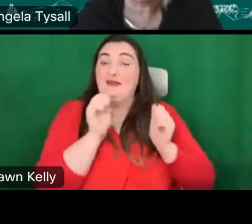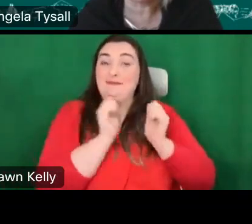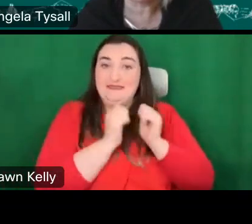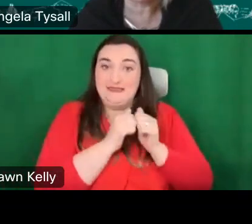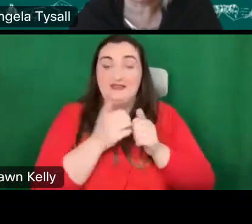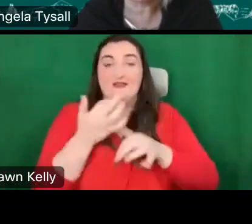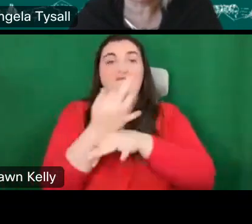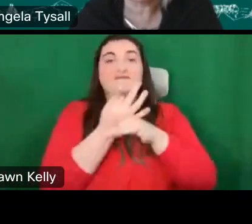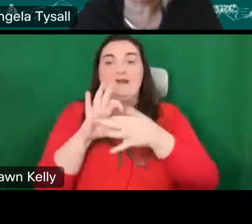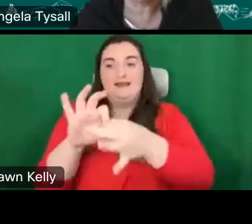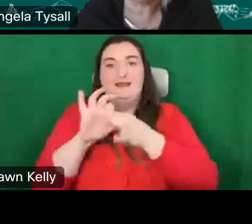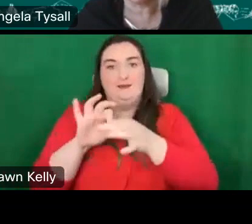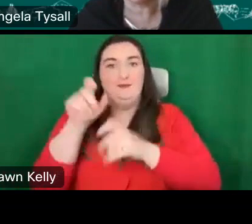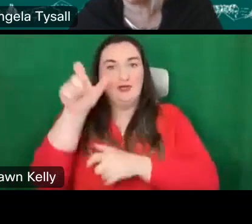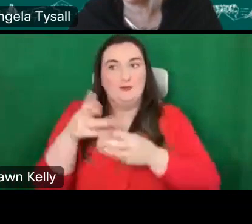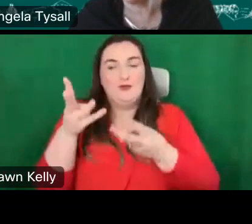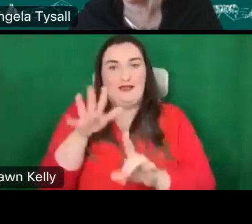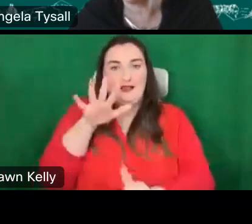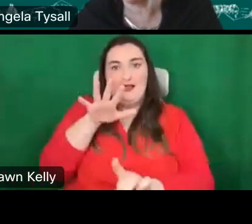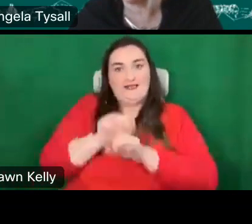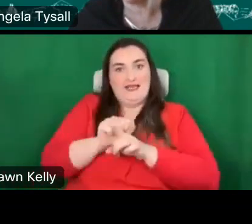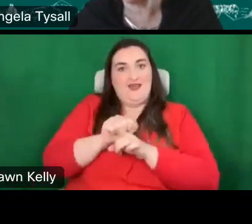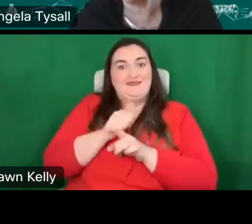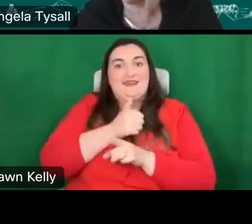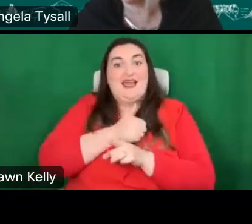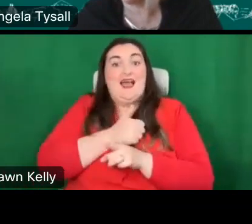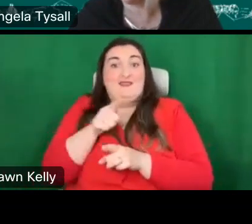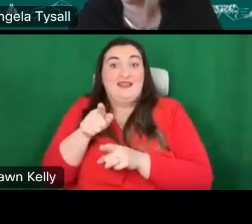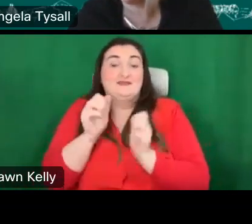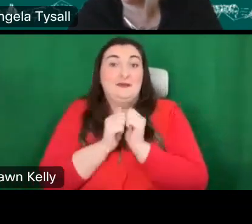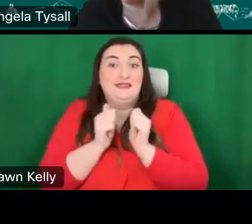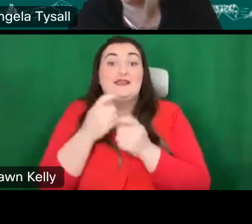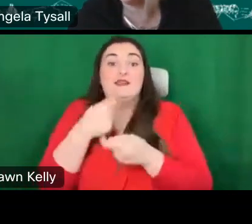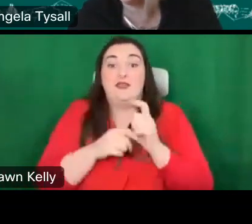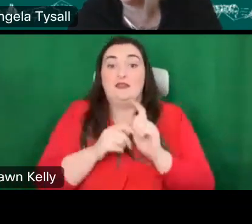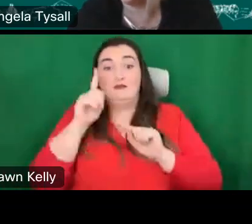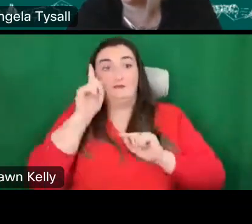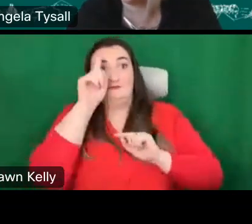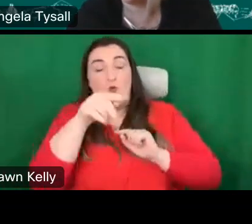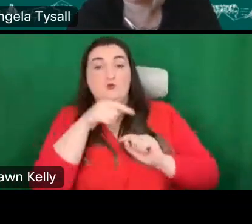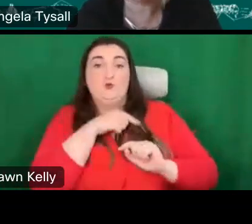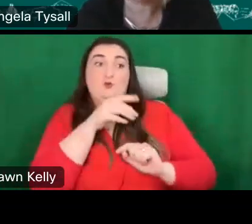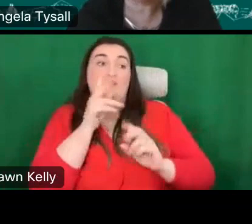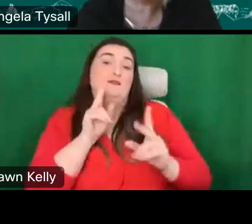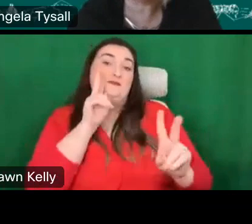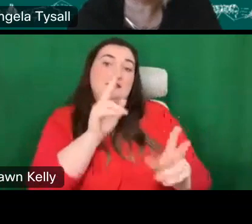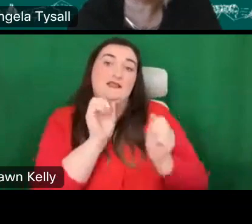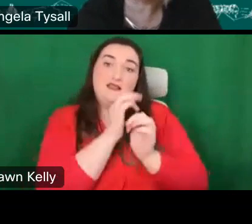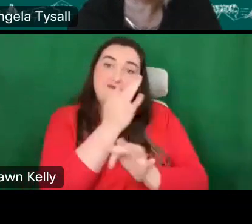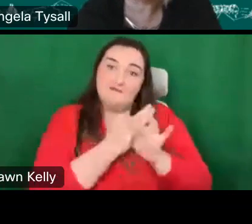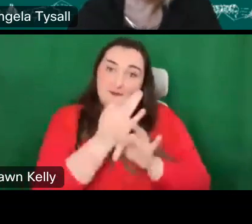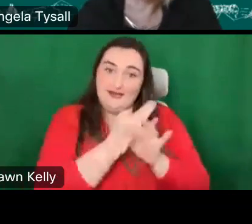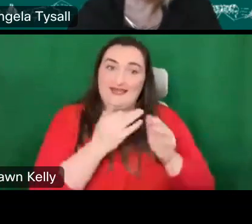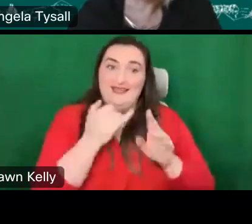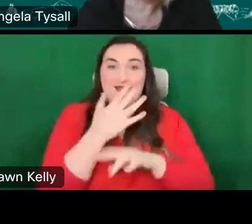person would be identified at the SIMT to liaise with the family in the aftermath of an unexplained death